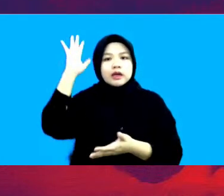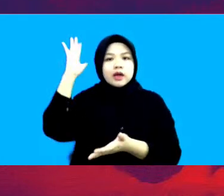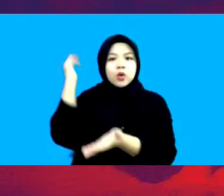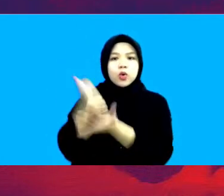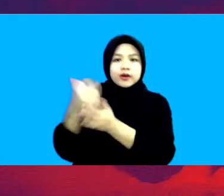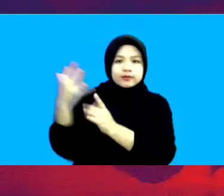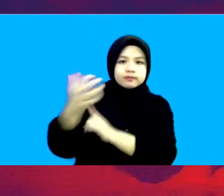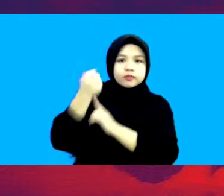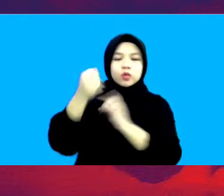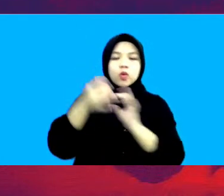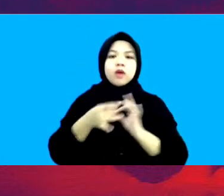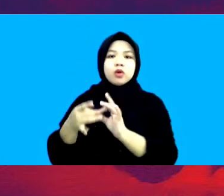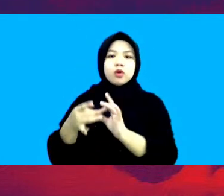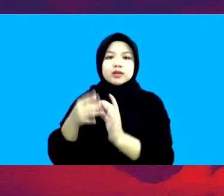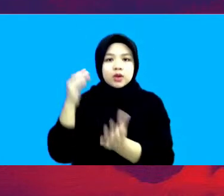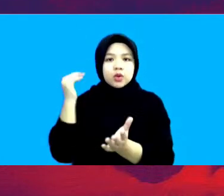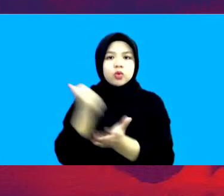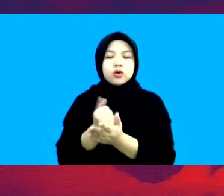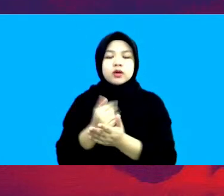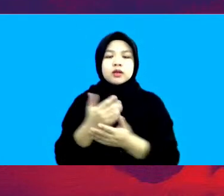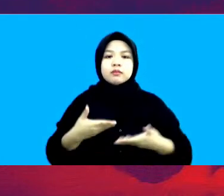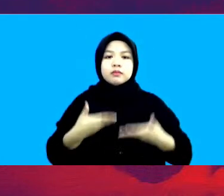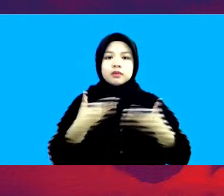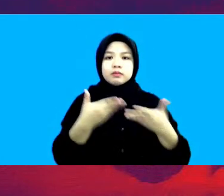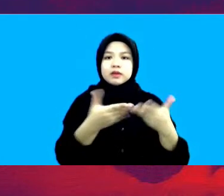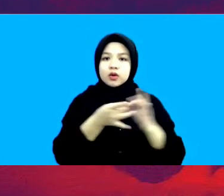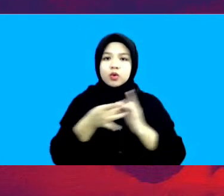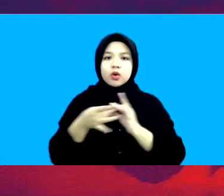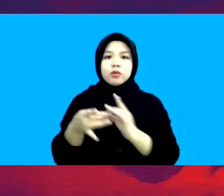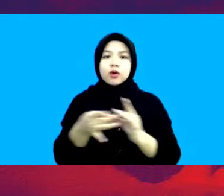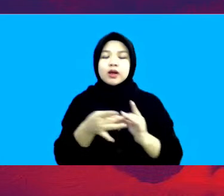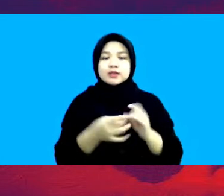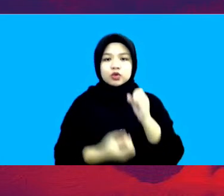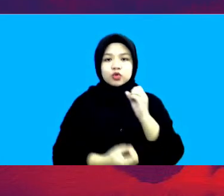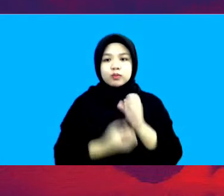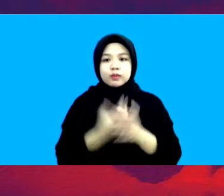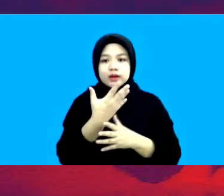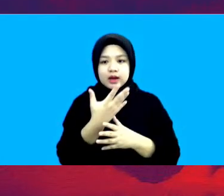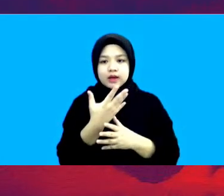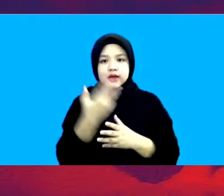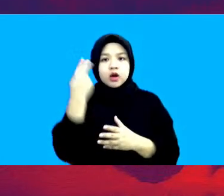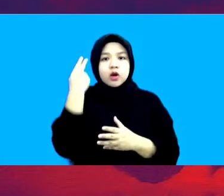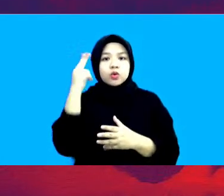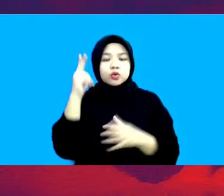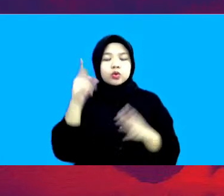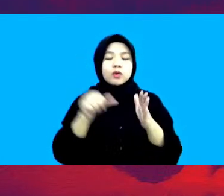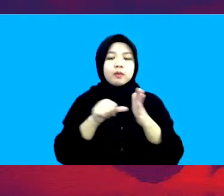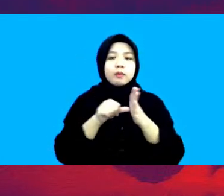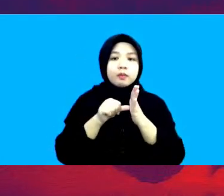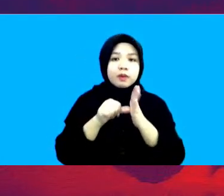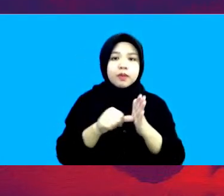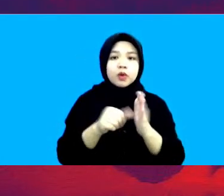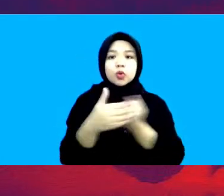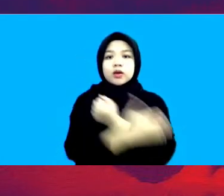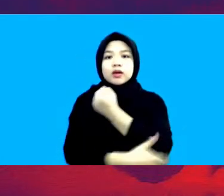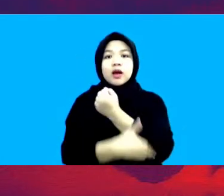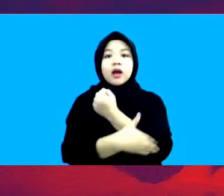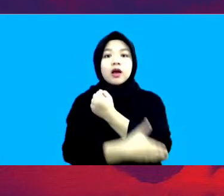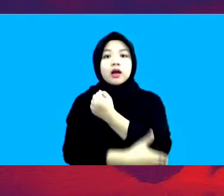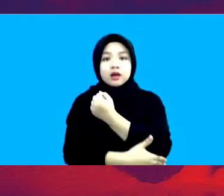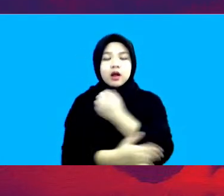collaboration as to providing, again, collaborating resources to help a lot of countries actually now struggling in terms